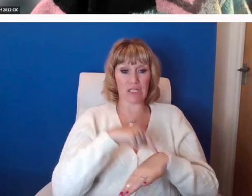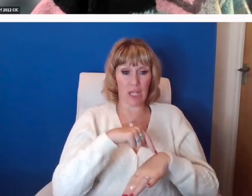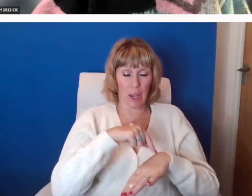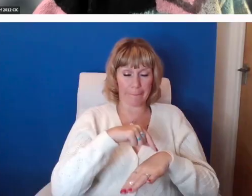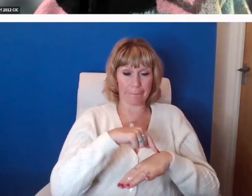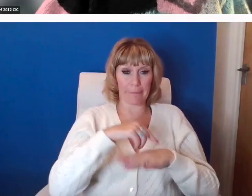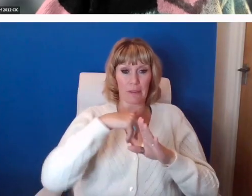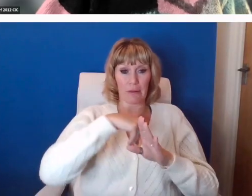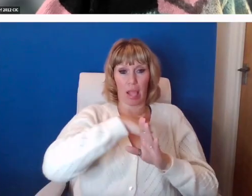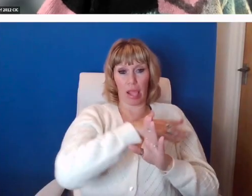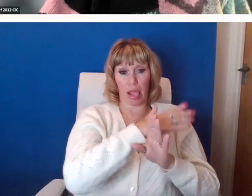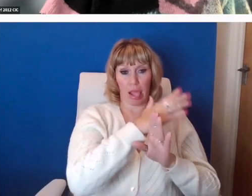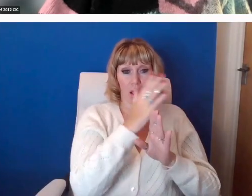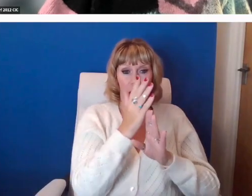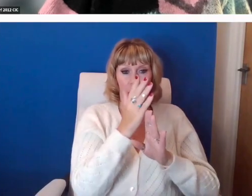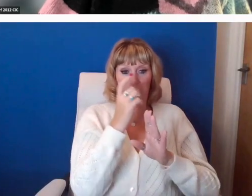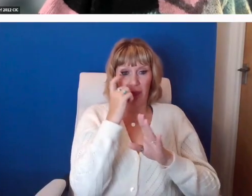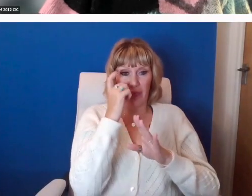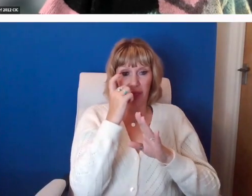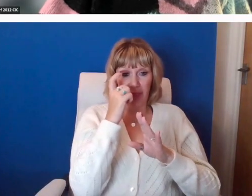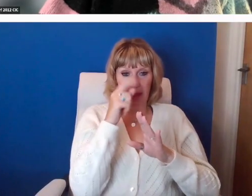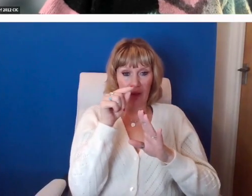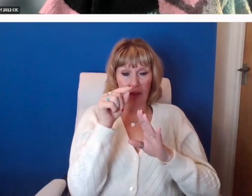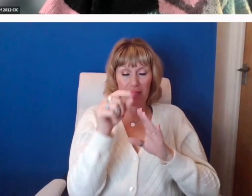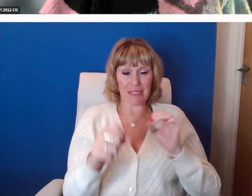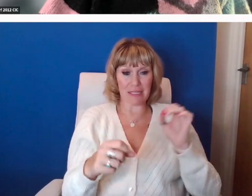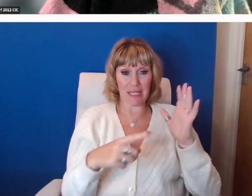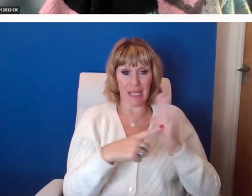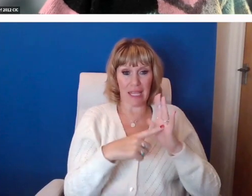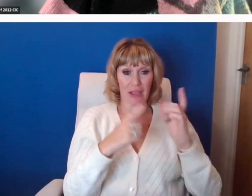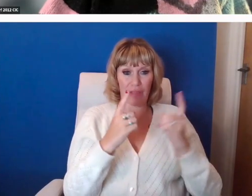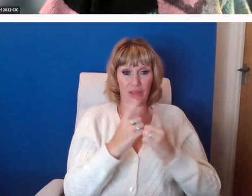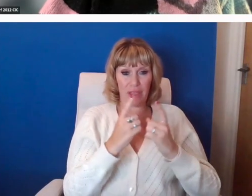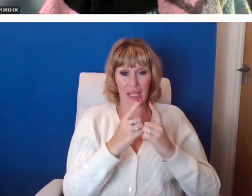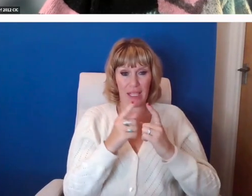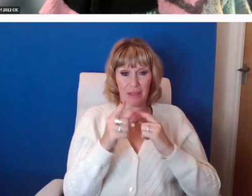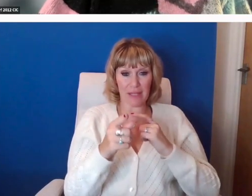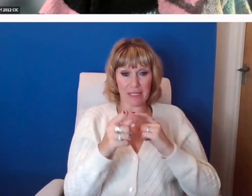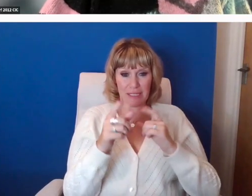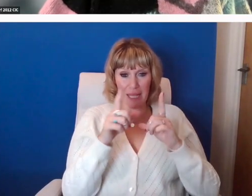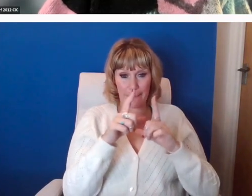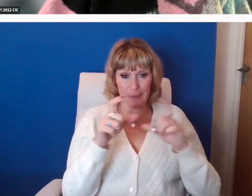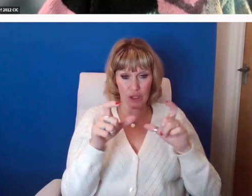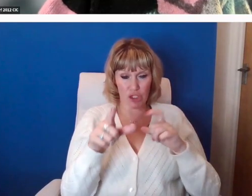And I think crypt time is one of the key things about this image.